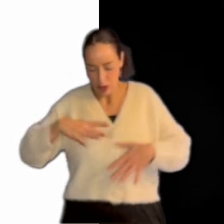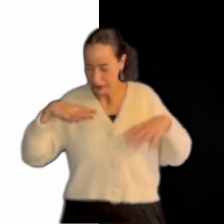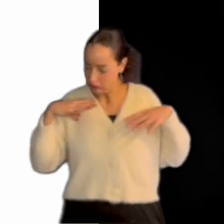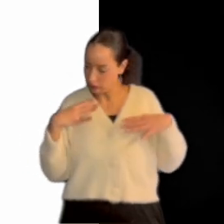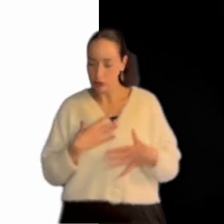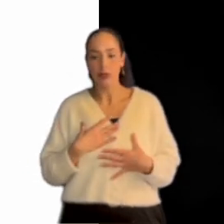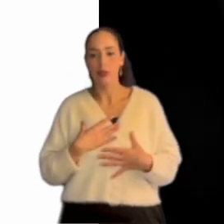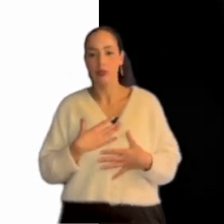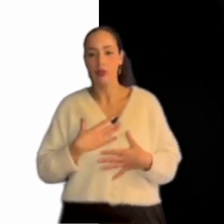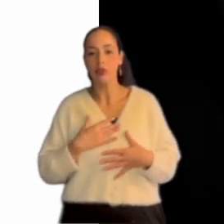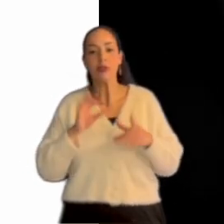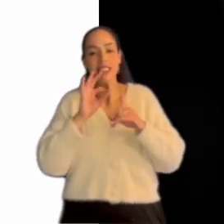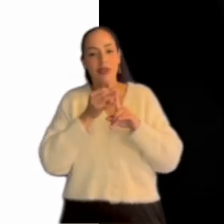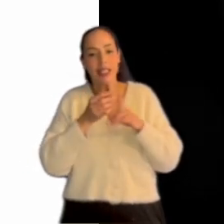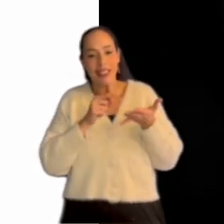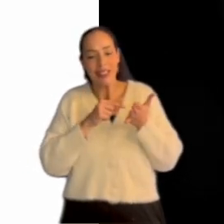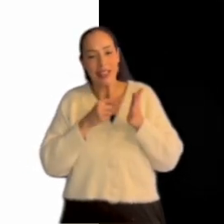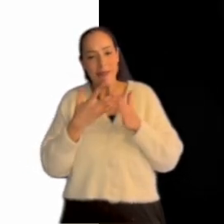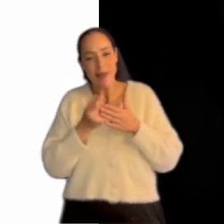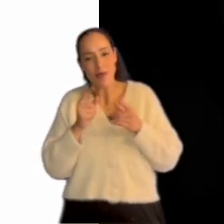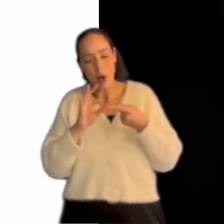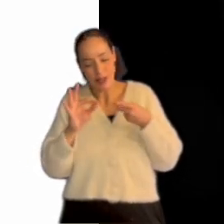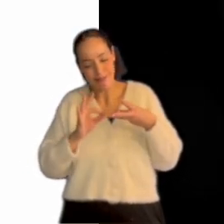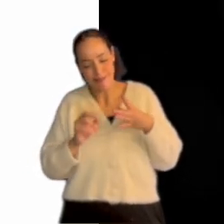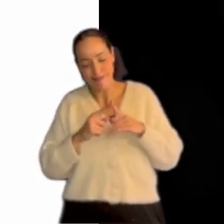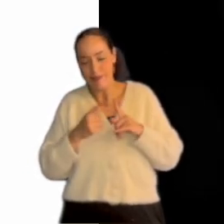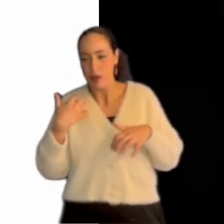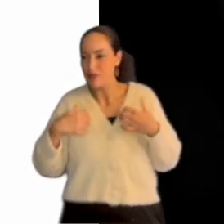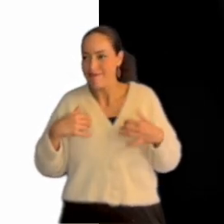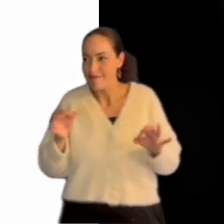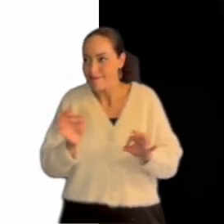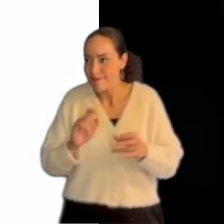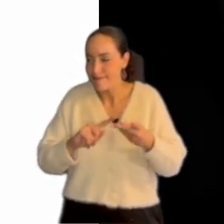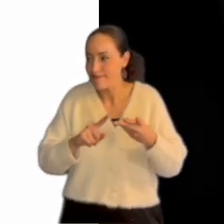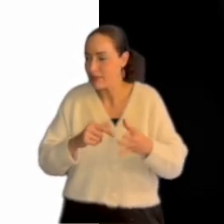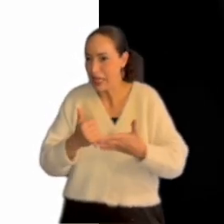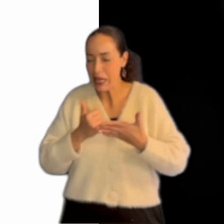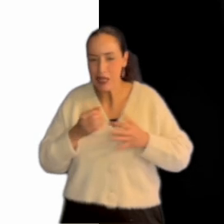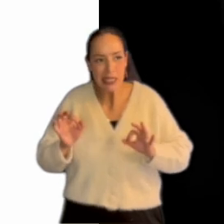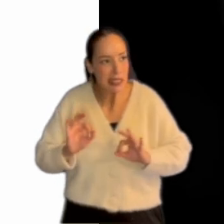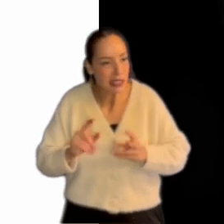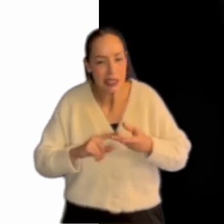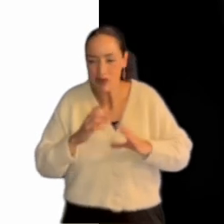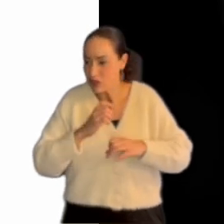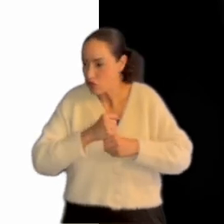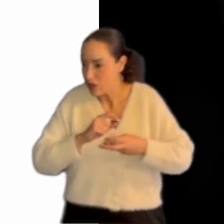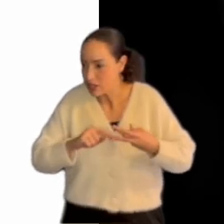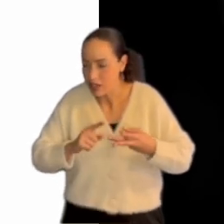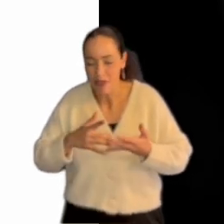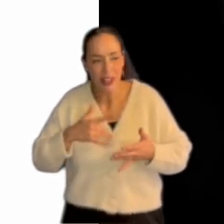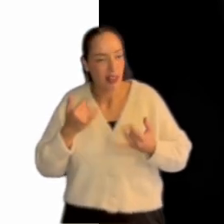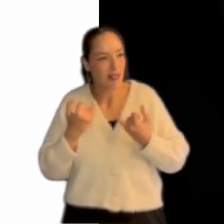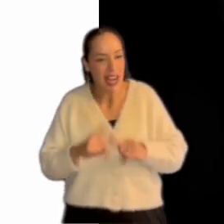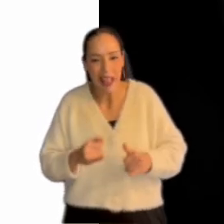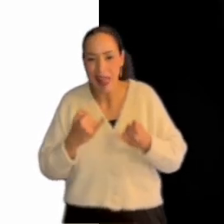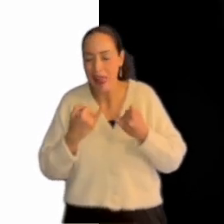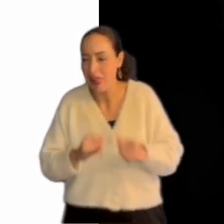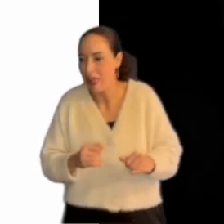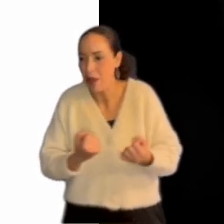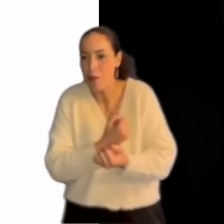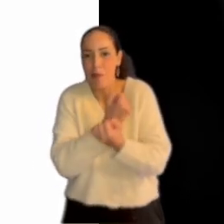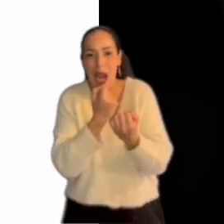motivation, pervasive helplessness, frustration, a sense of failure, loss of power and agency, a lack of value and